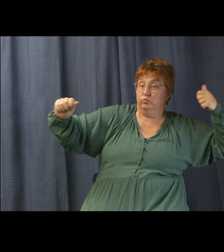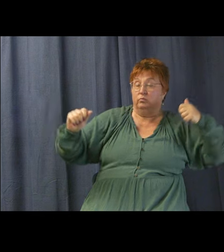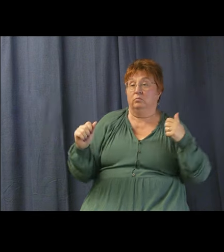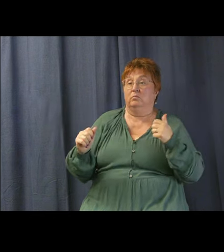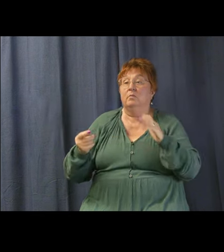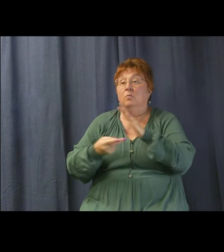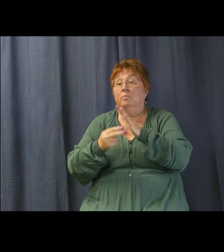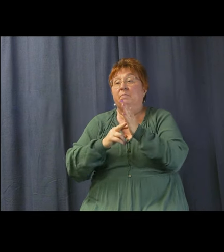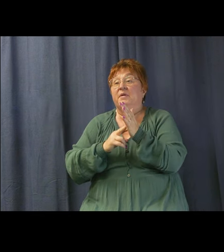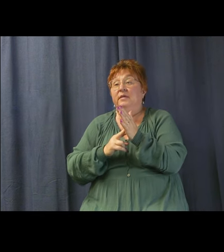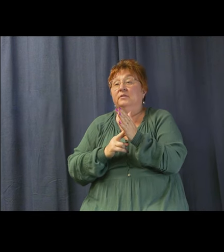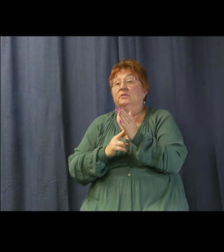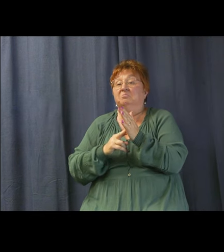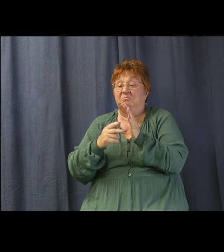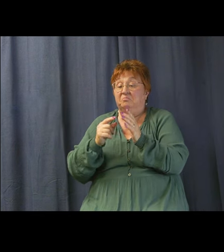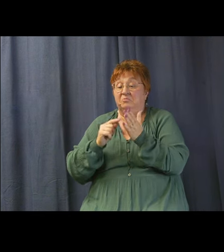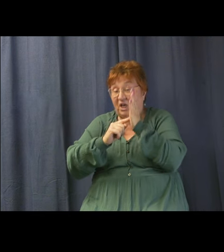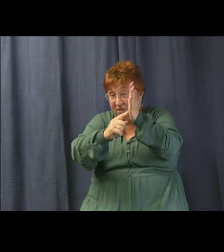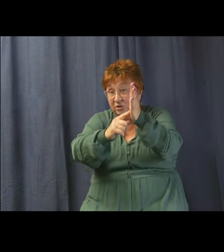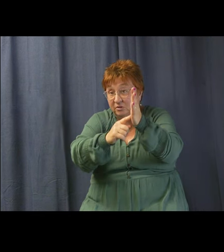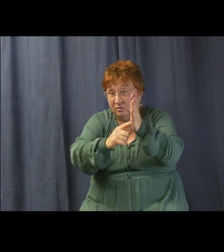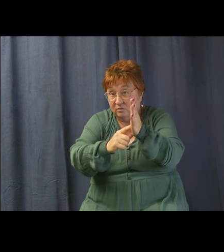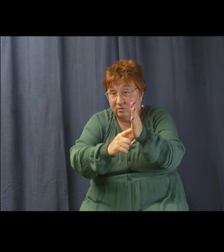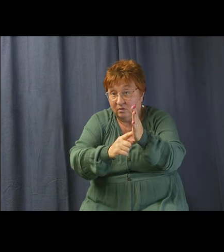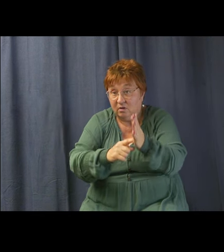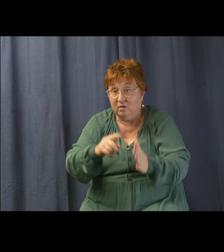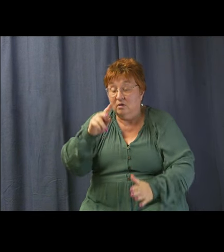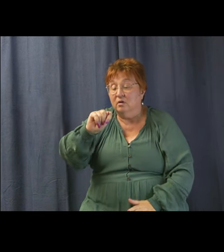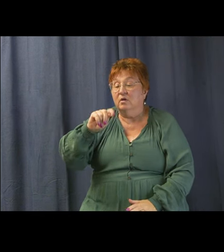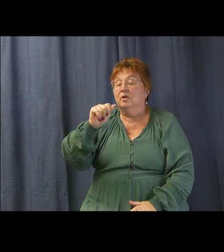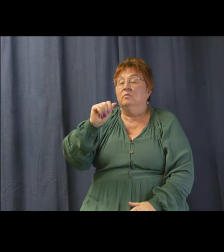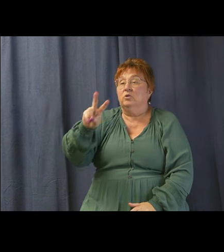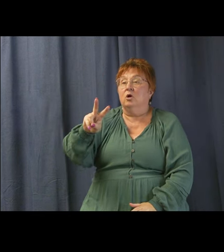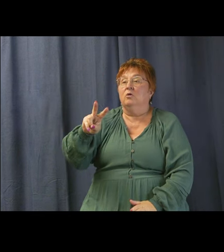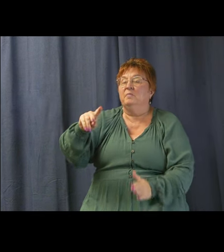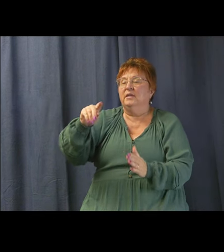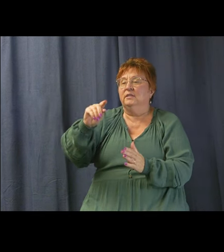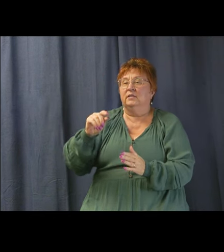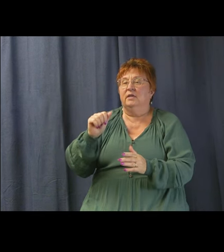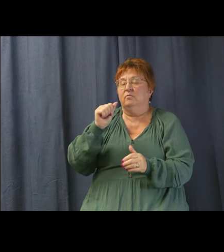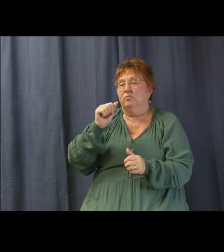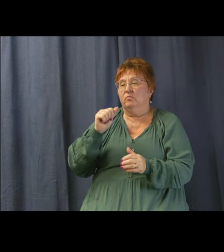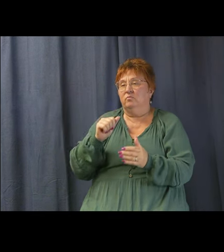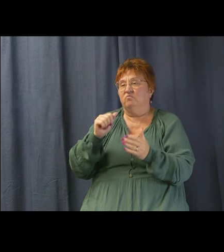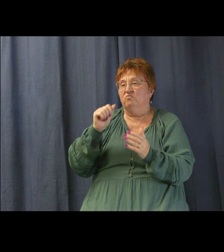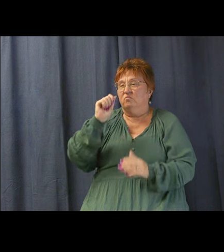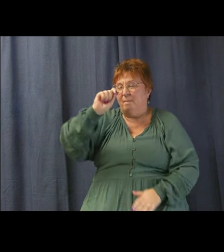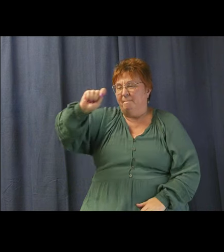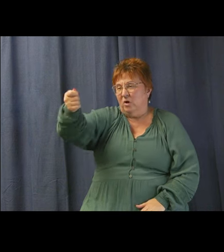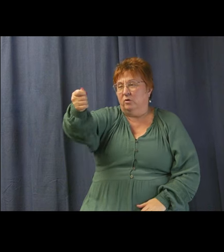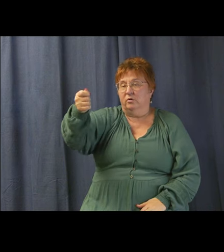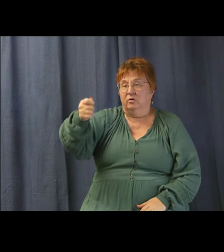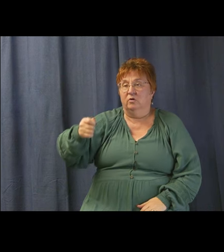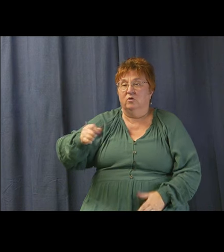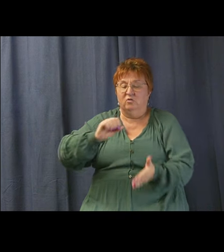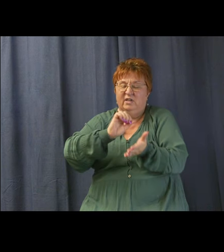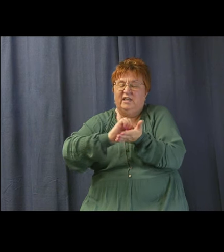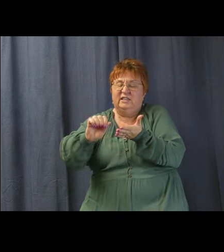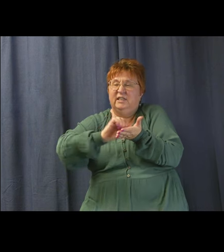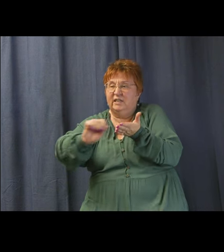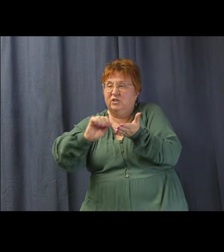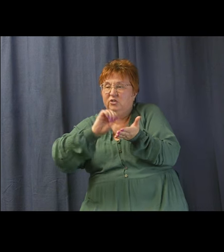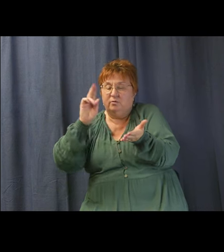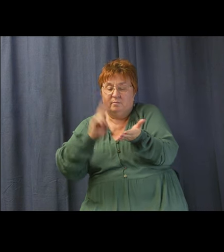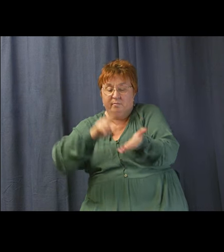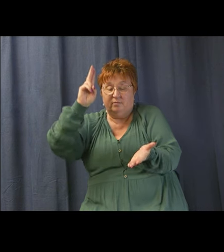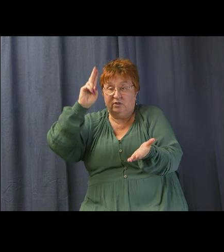which means the word sign. The very word Tav means a mark, by implication, a signature. That's